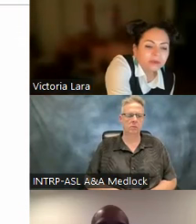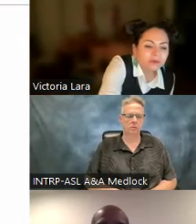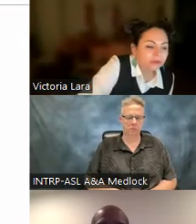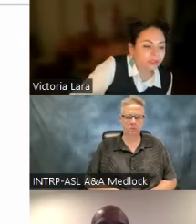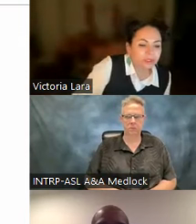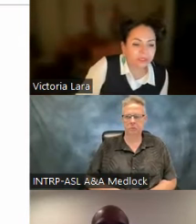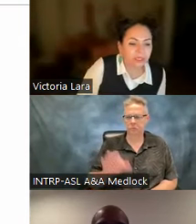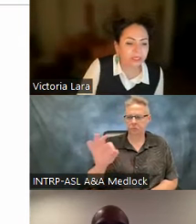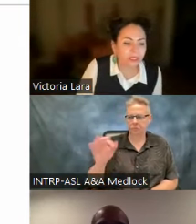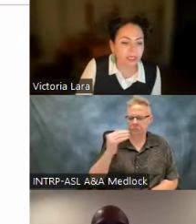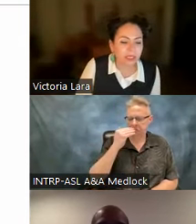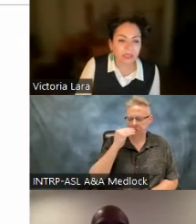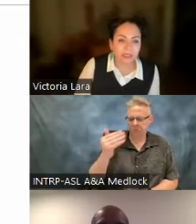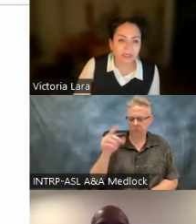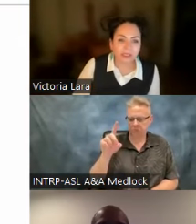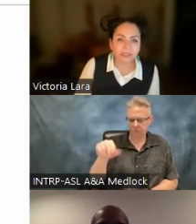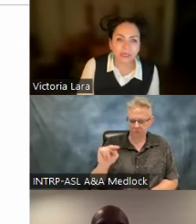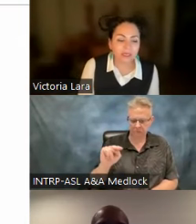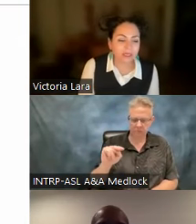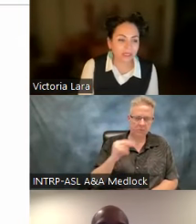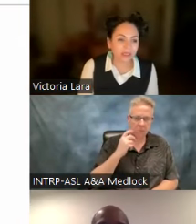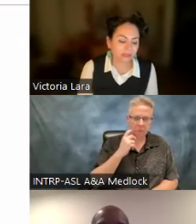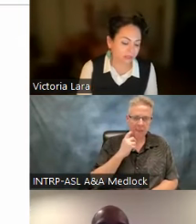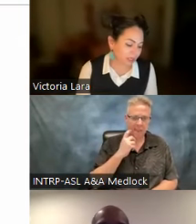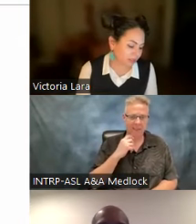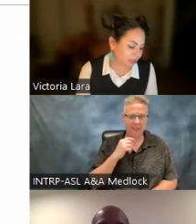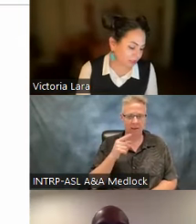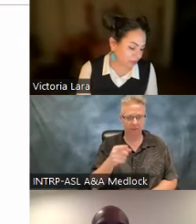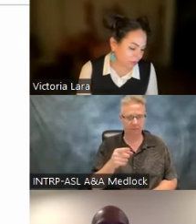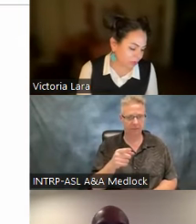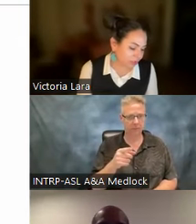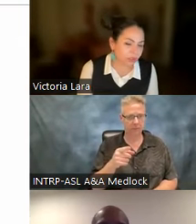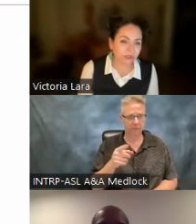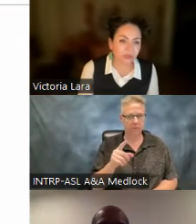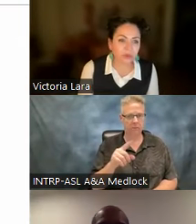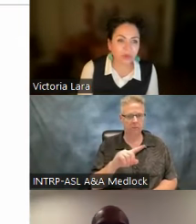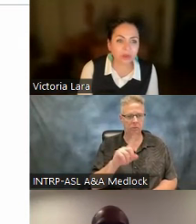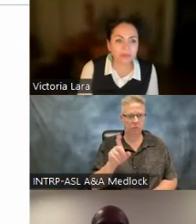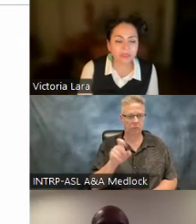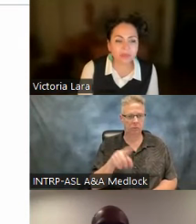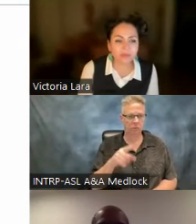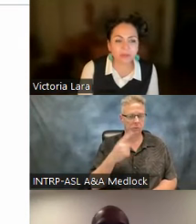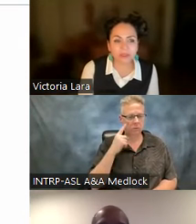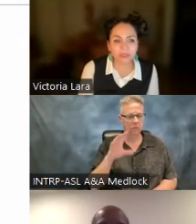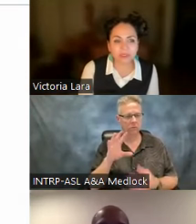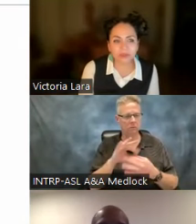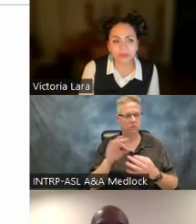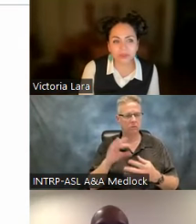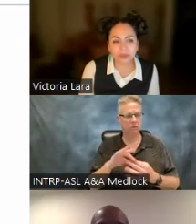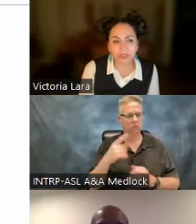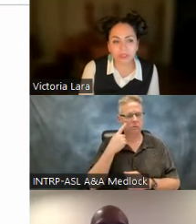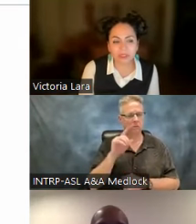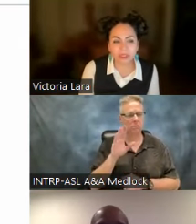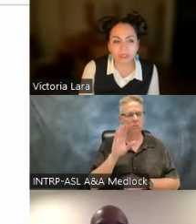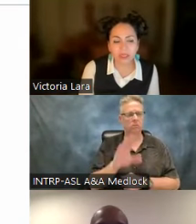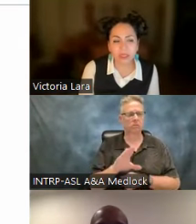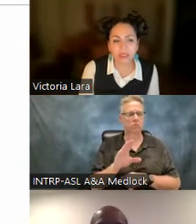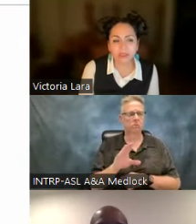Thank you, Co-Chair Dan. Is there any discussion, questions, or comment about the intro